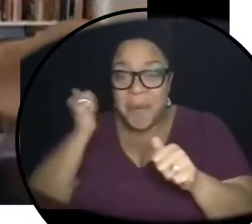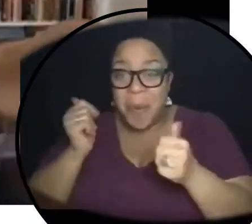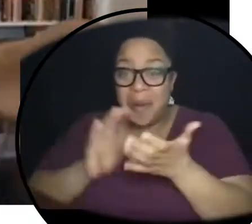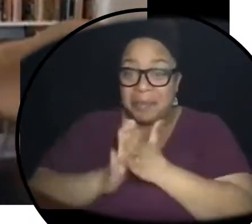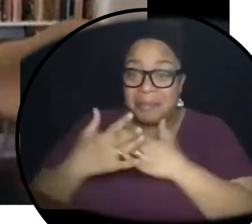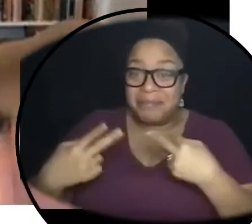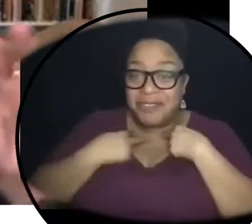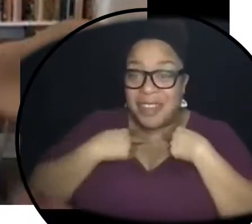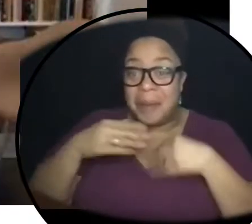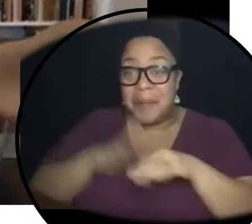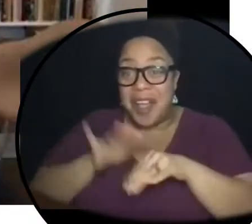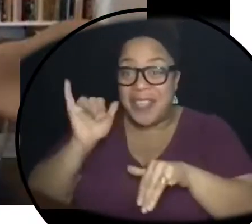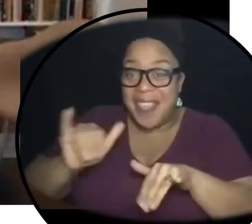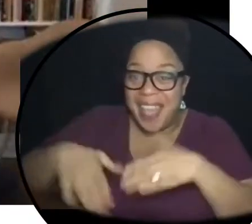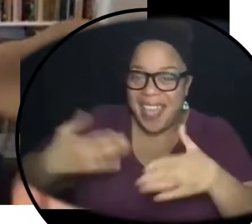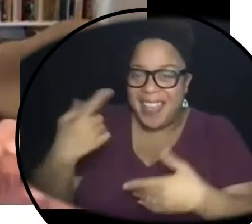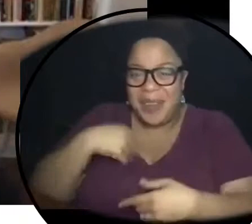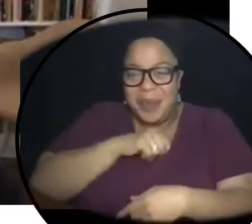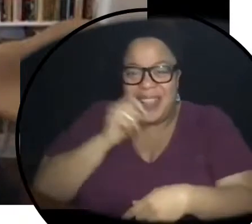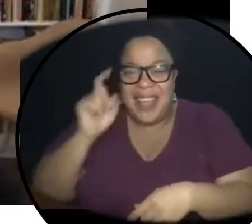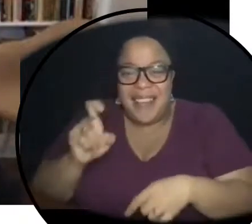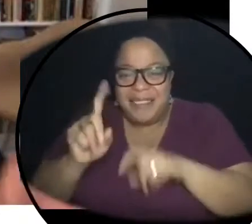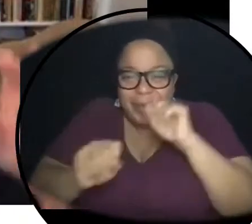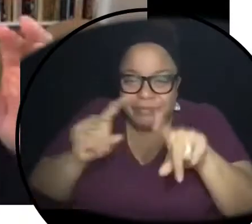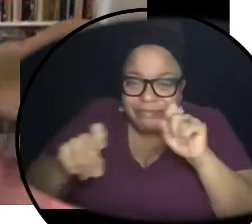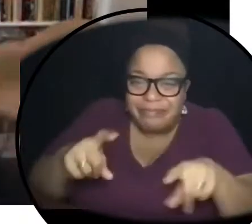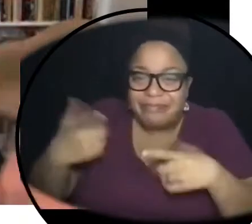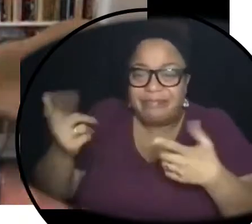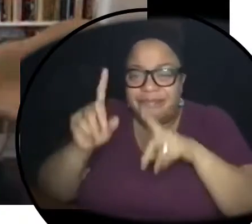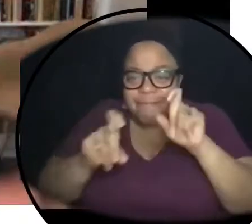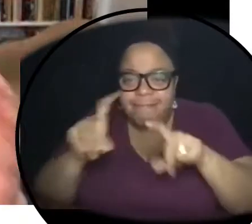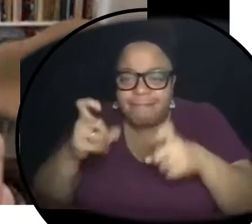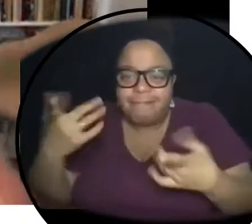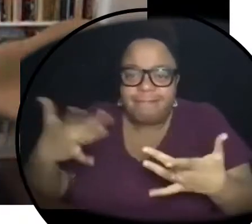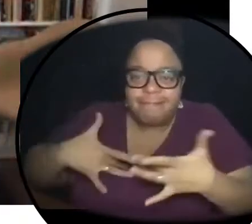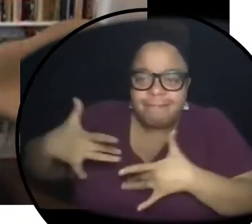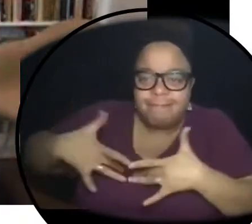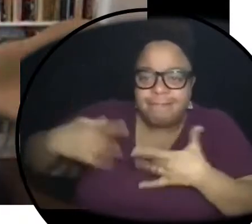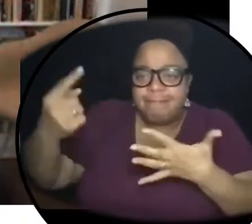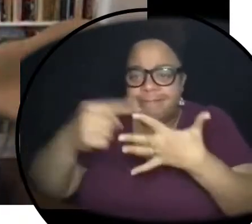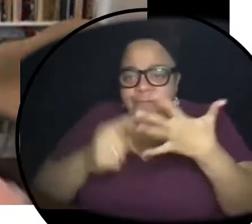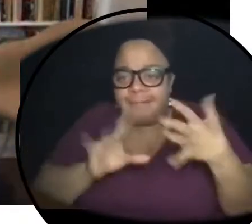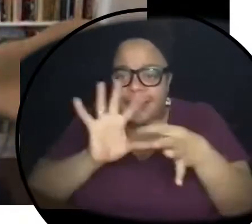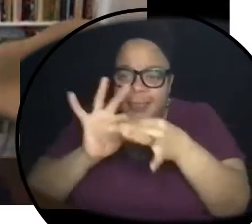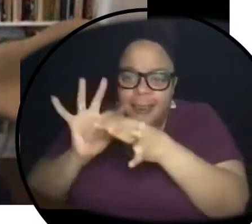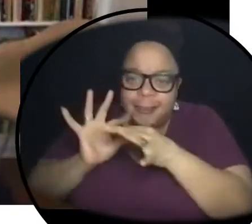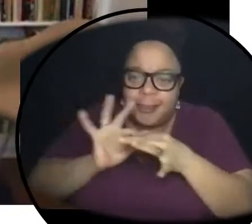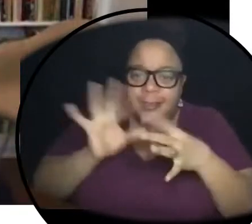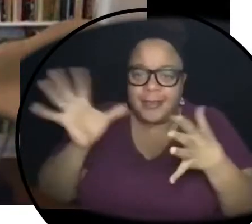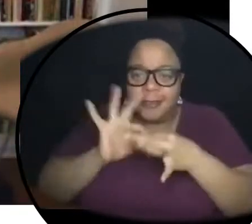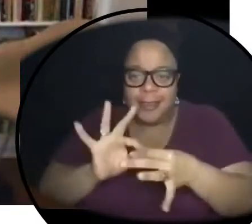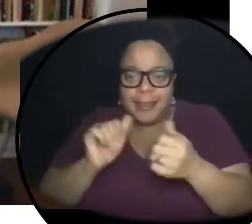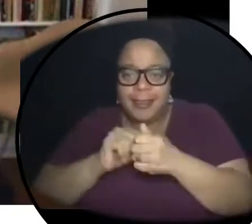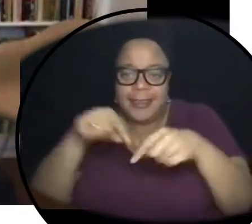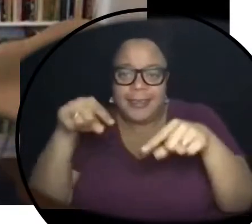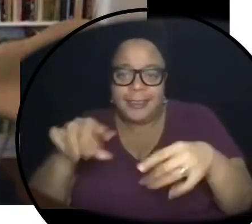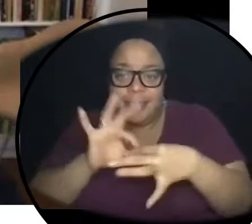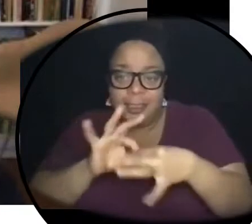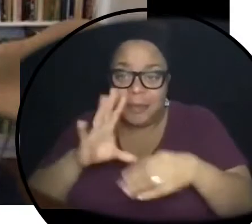need to shift in order to ensure that we don't need to rely on these institutions in